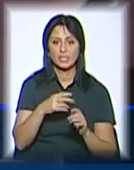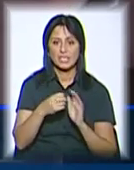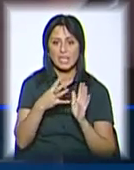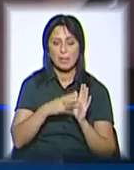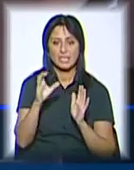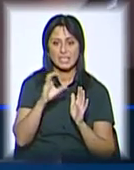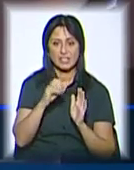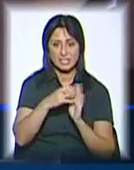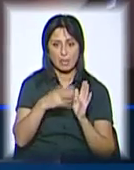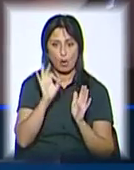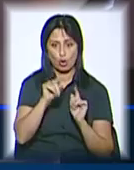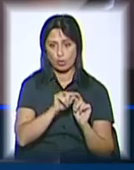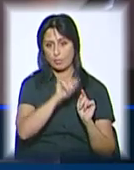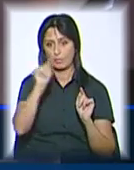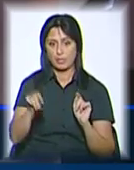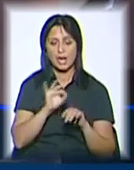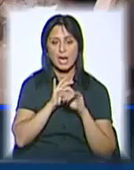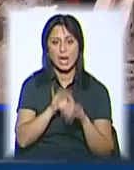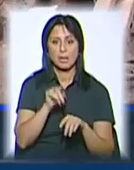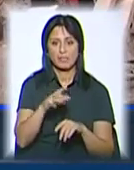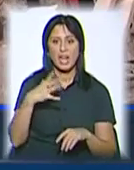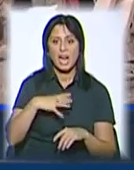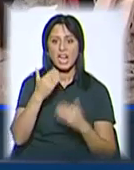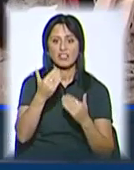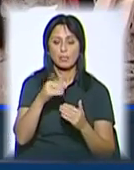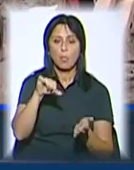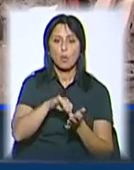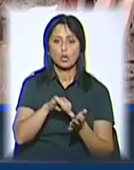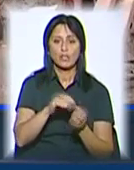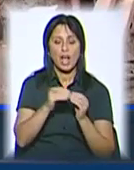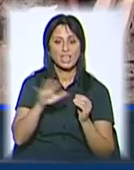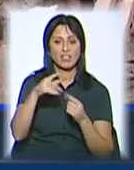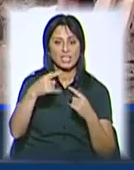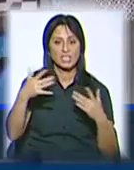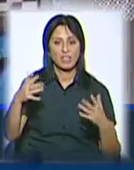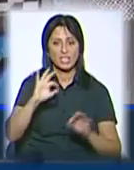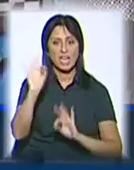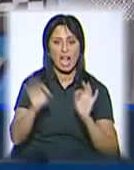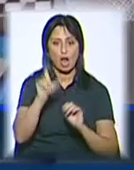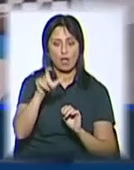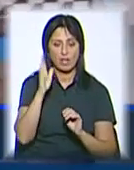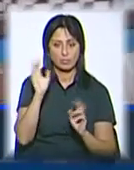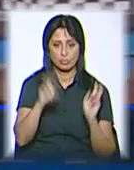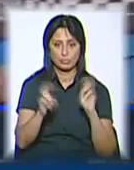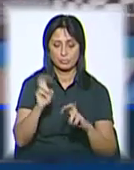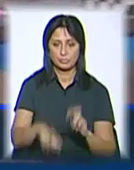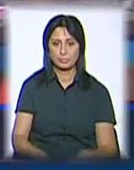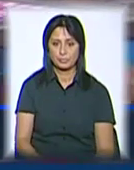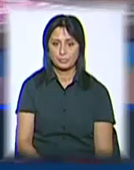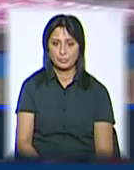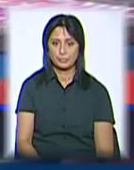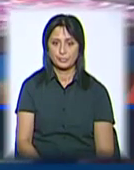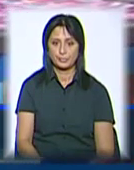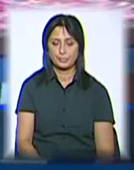Schrameti, September, and Schrameti, October, Chatru, the Gaimartaba, Katarobis Gardam, and its Lobas Attico, and the Chamas, Holy Hello, and every made of it.